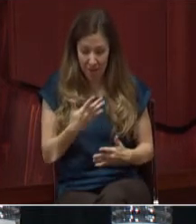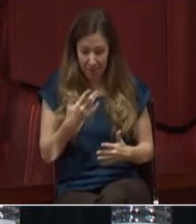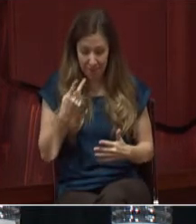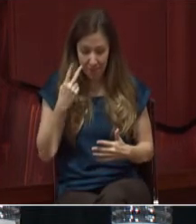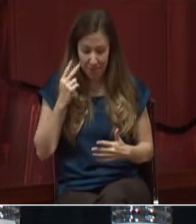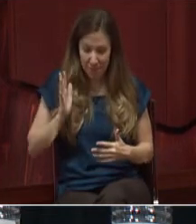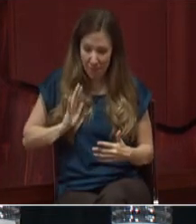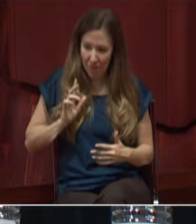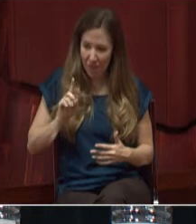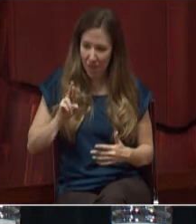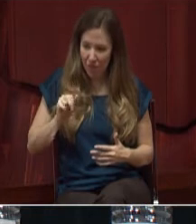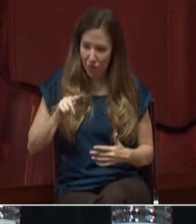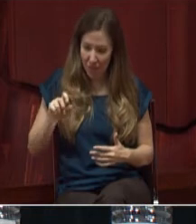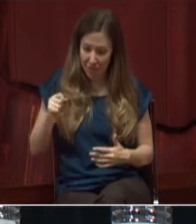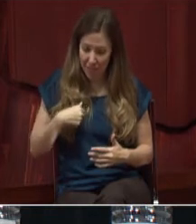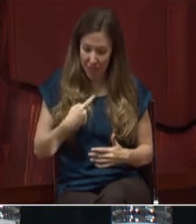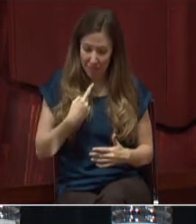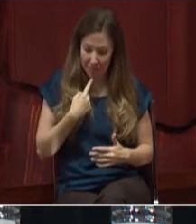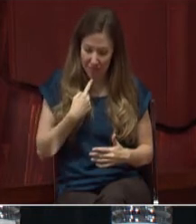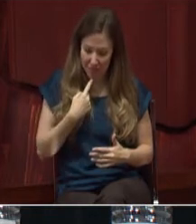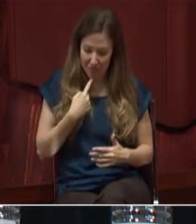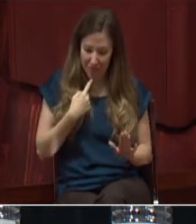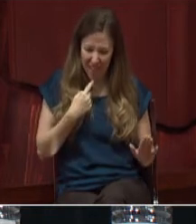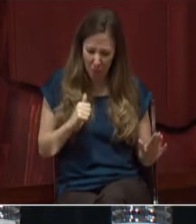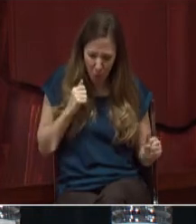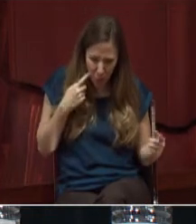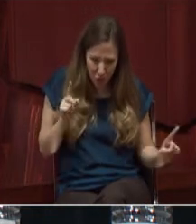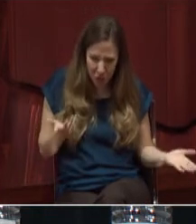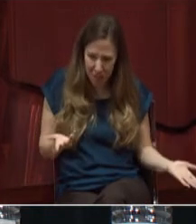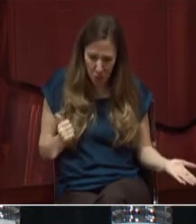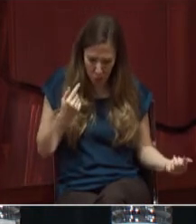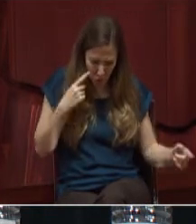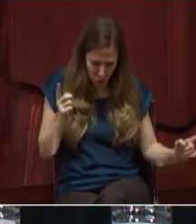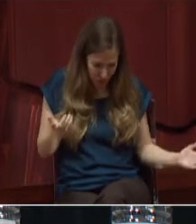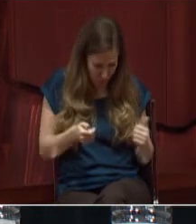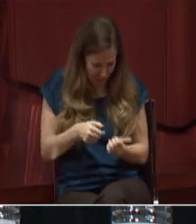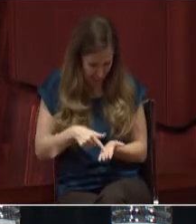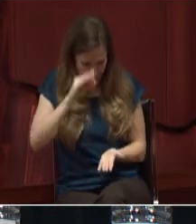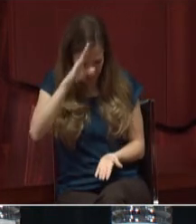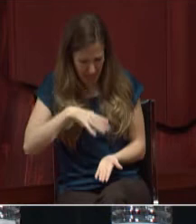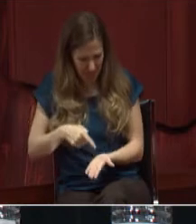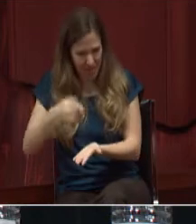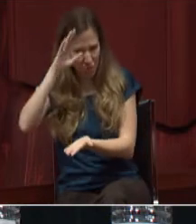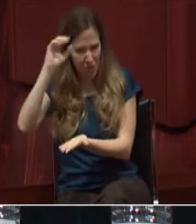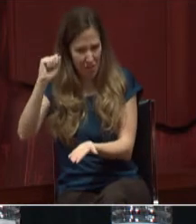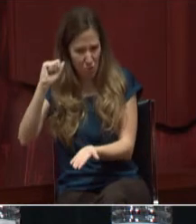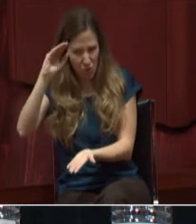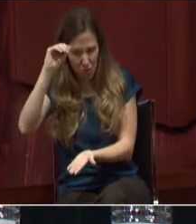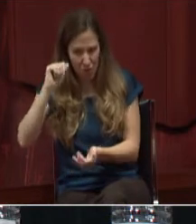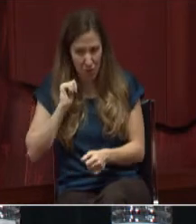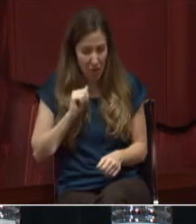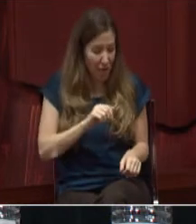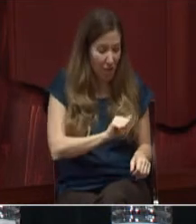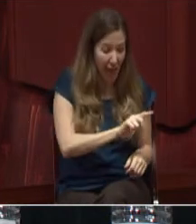earlier drafts of it, telling him, saying to Al, it won't fly. It just won't fly with this man, this president, whom Al didn't